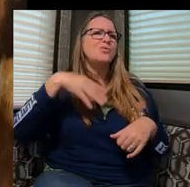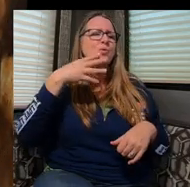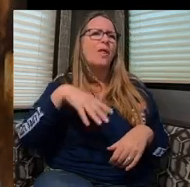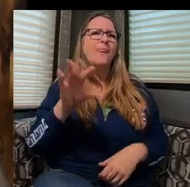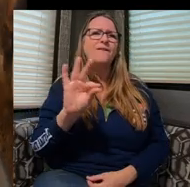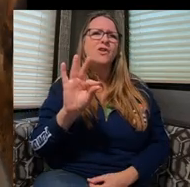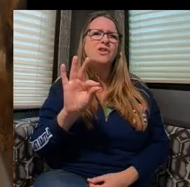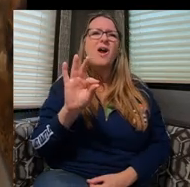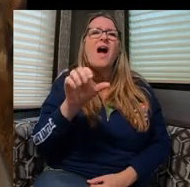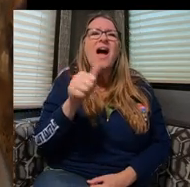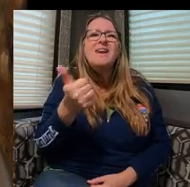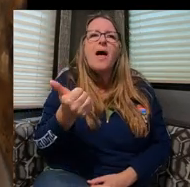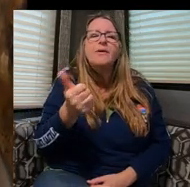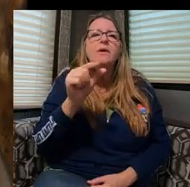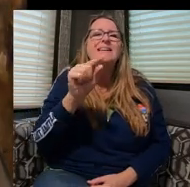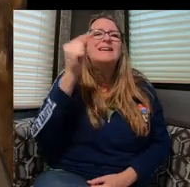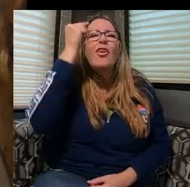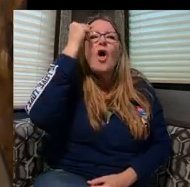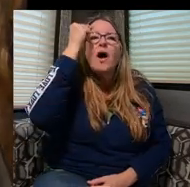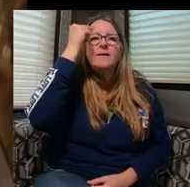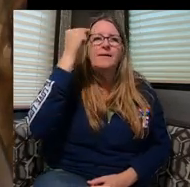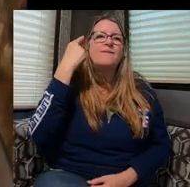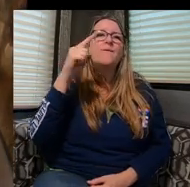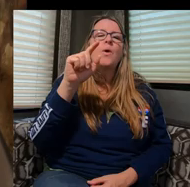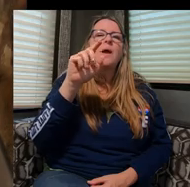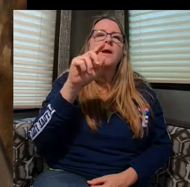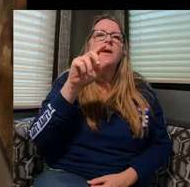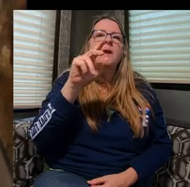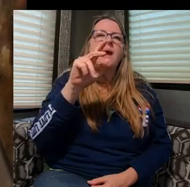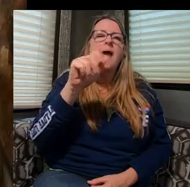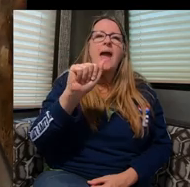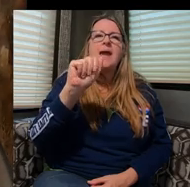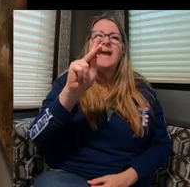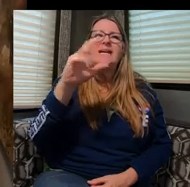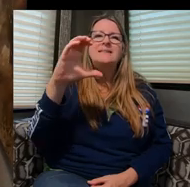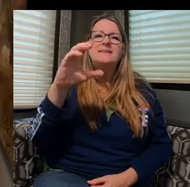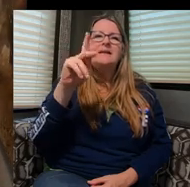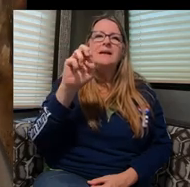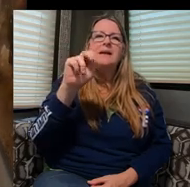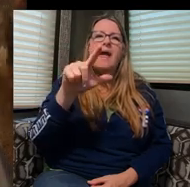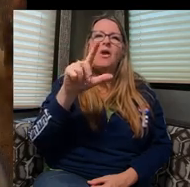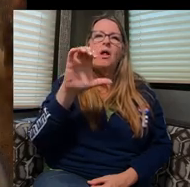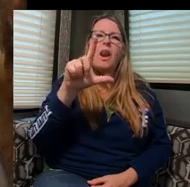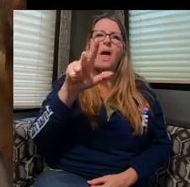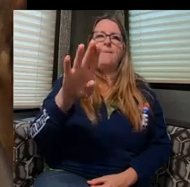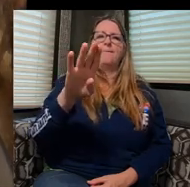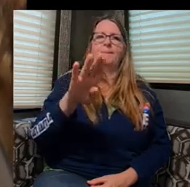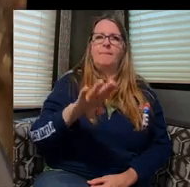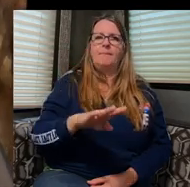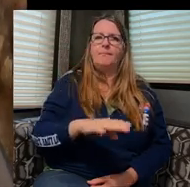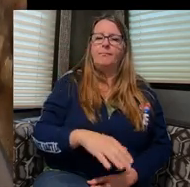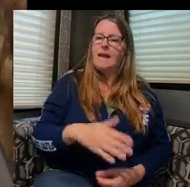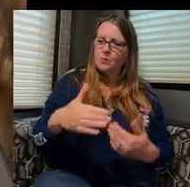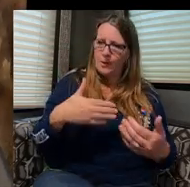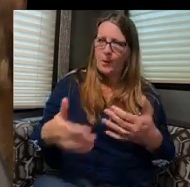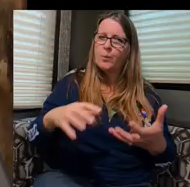to drool all over our furniture. Another just a little thought for the AKC Kennel Club. So